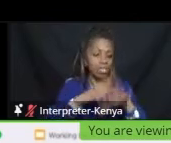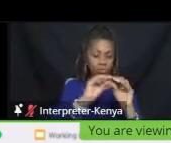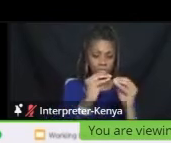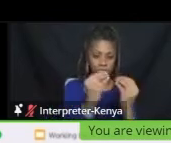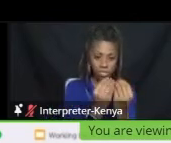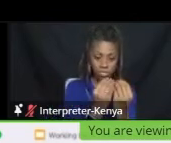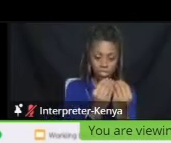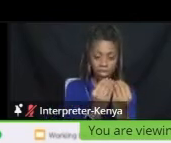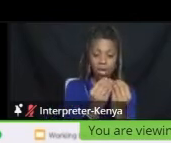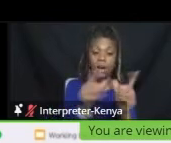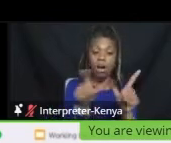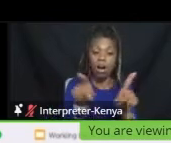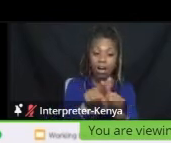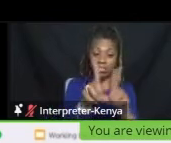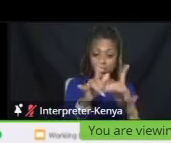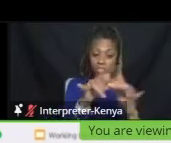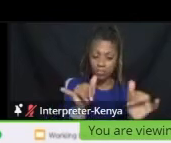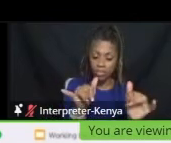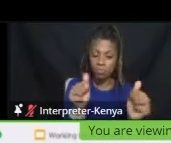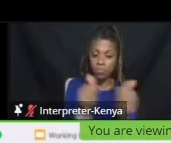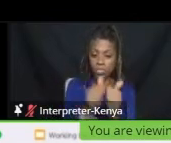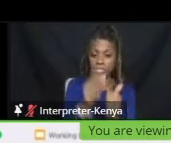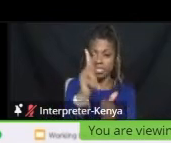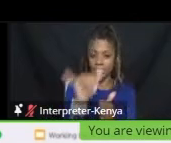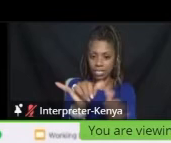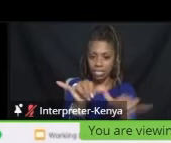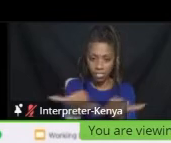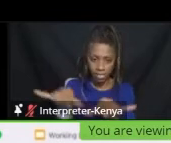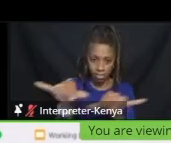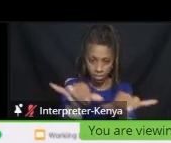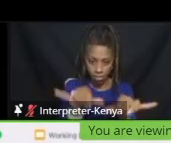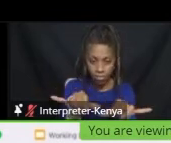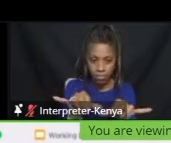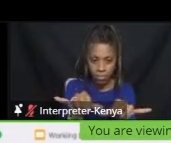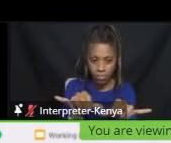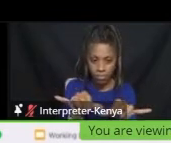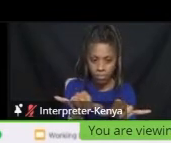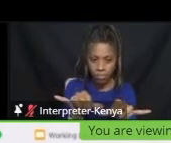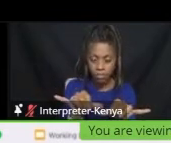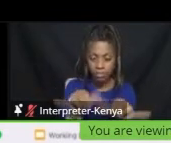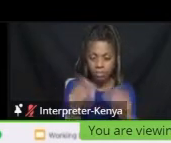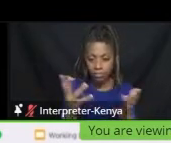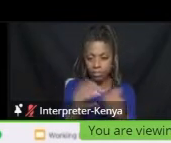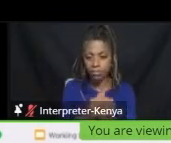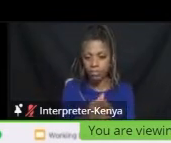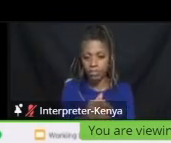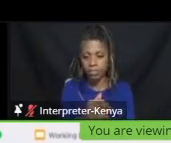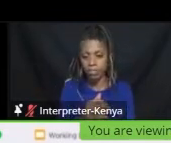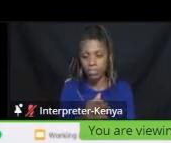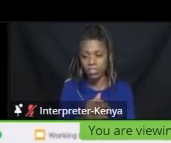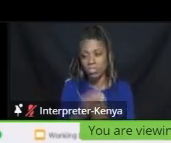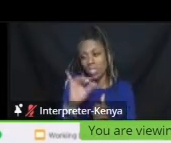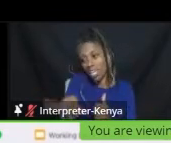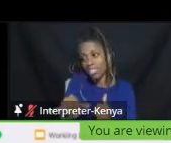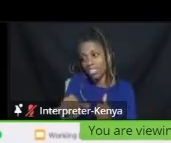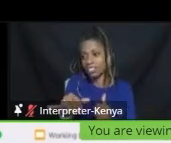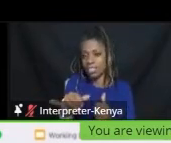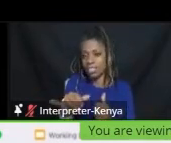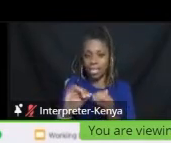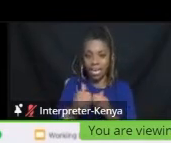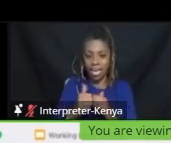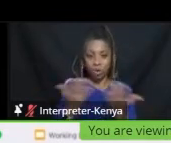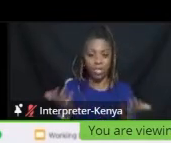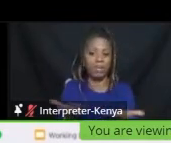we've developed for particular contests that are unique to Kentucky. So that's sort of how we do it here and when we